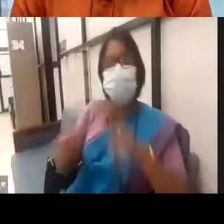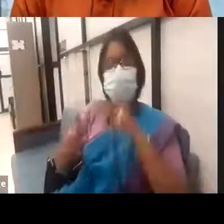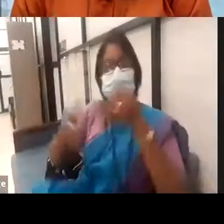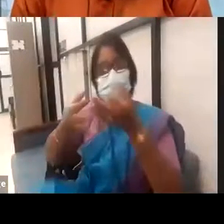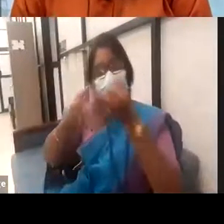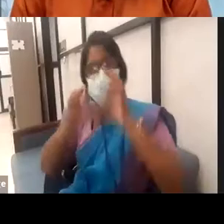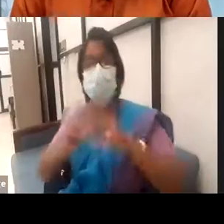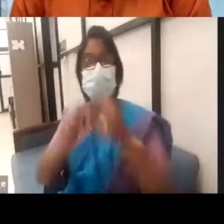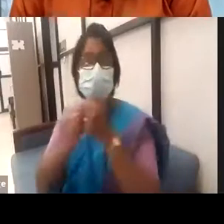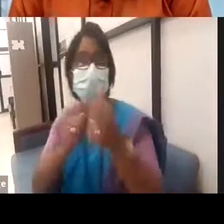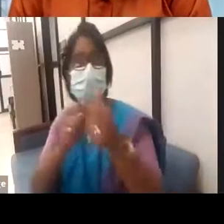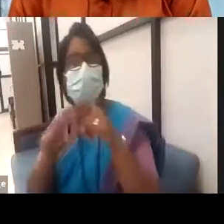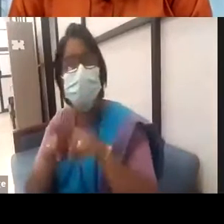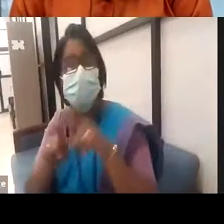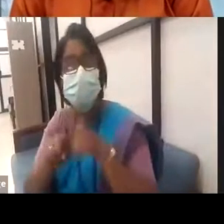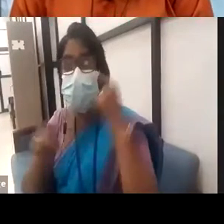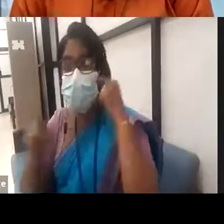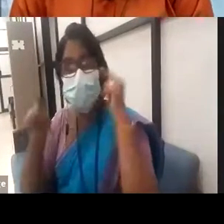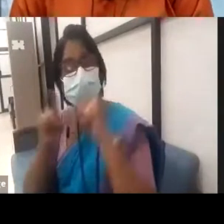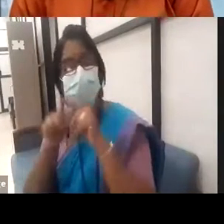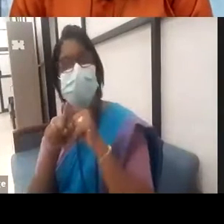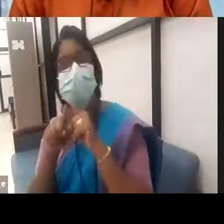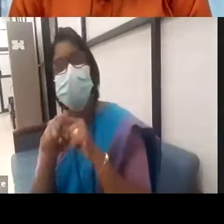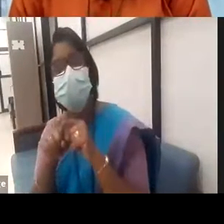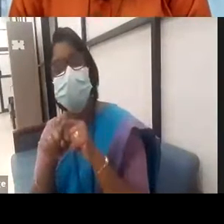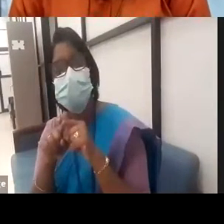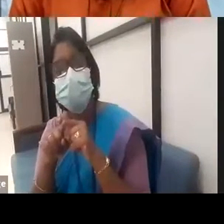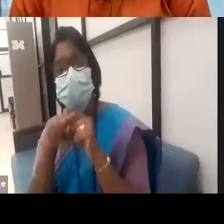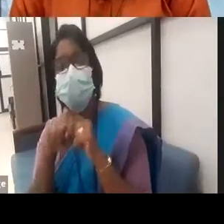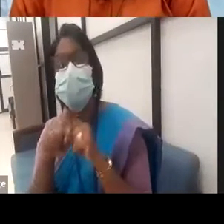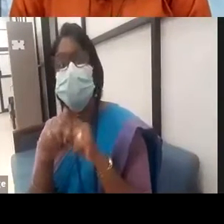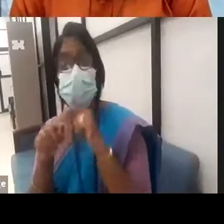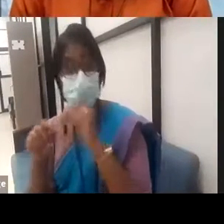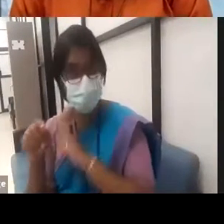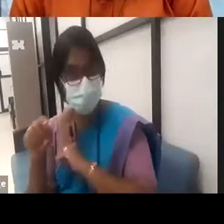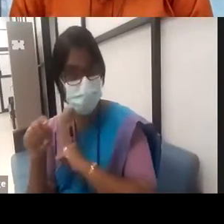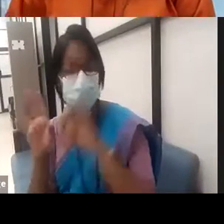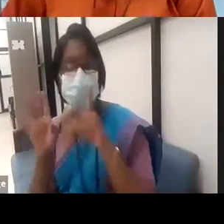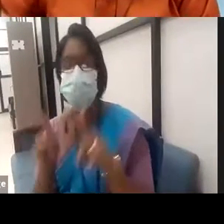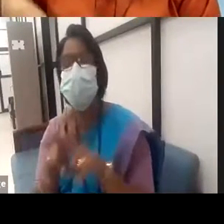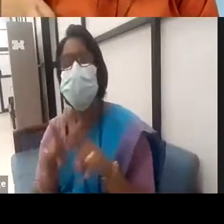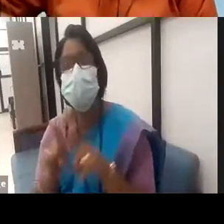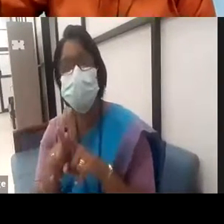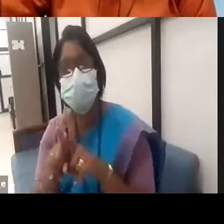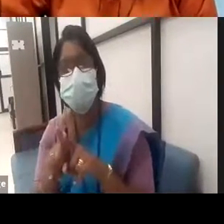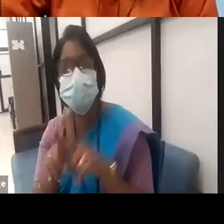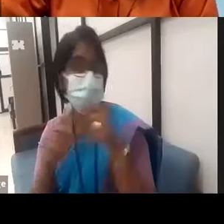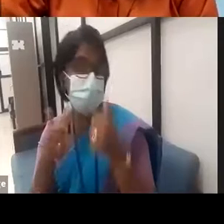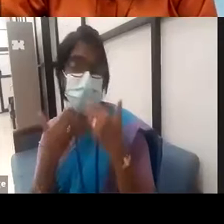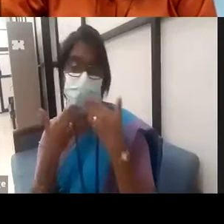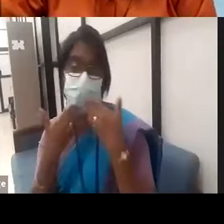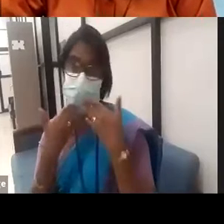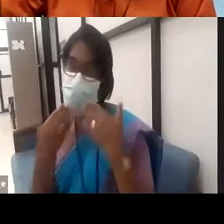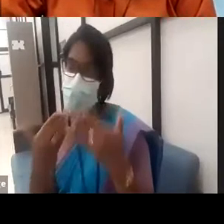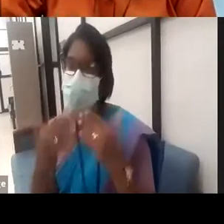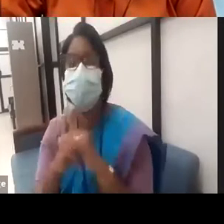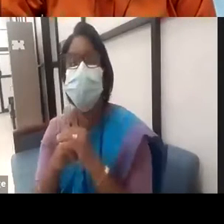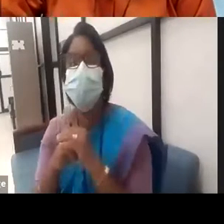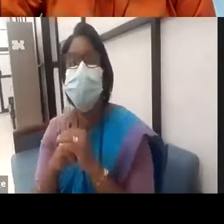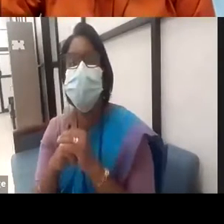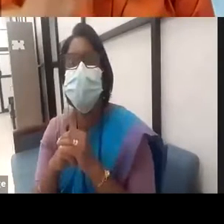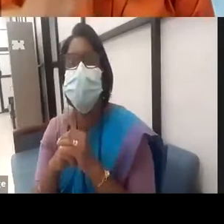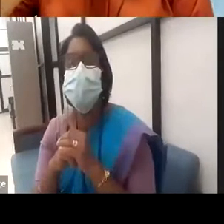No, absolutely profitable by doing what is right. So great. Thank you so much, Celine, for that. Now I would like to call